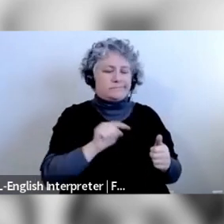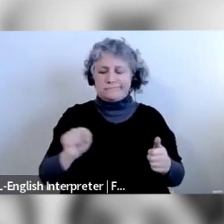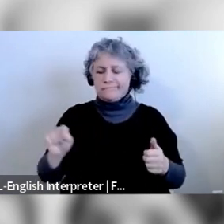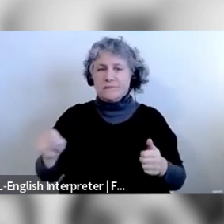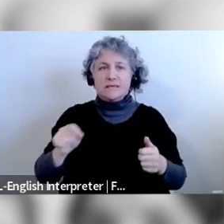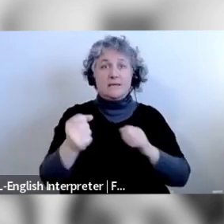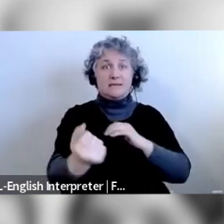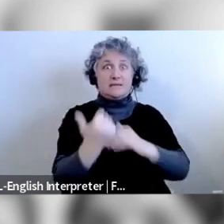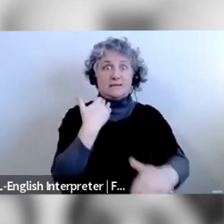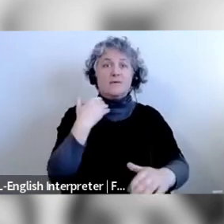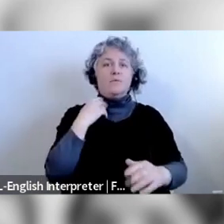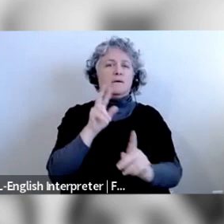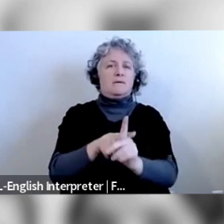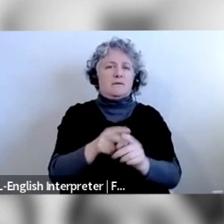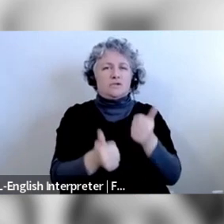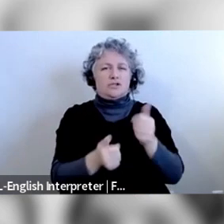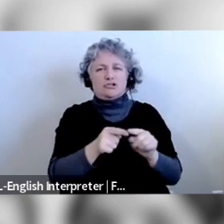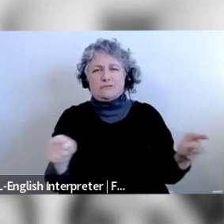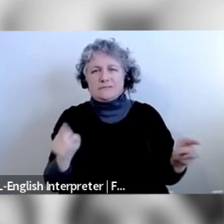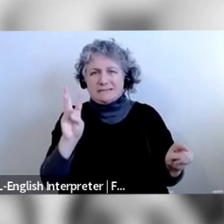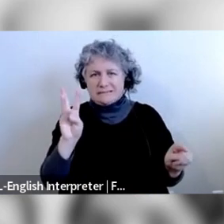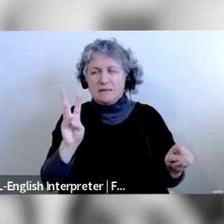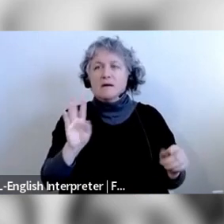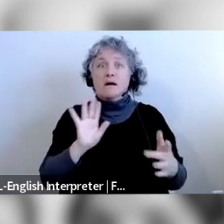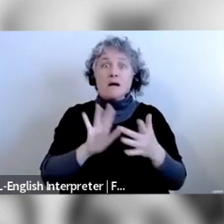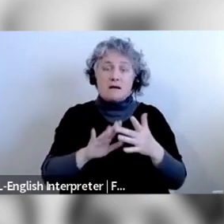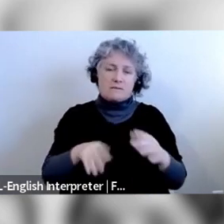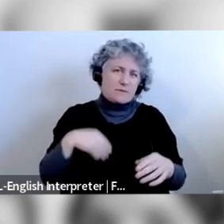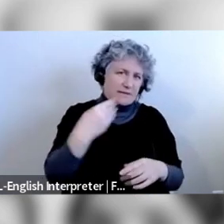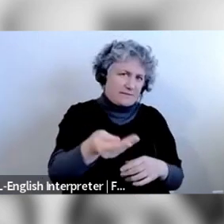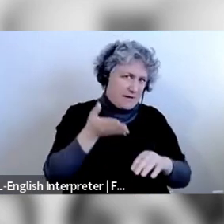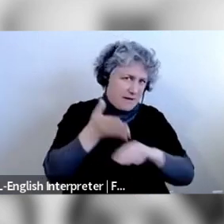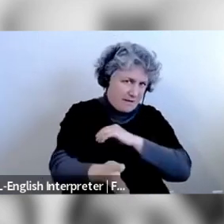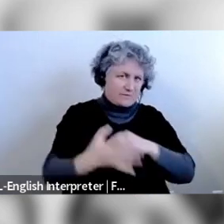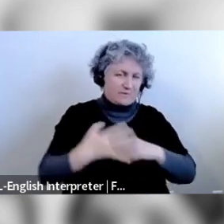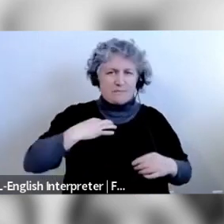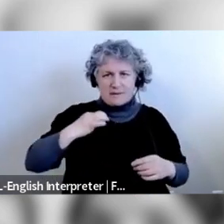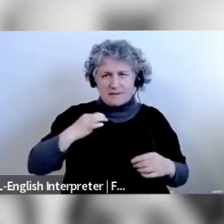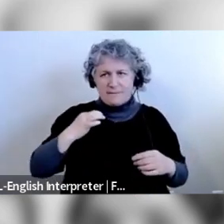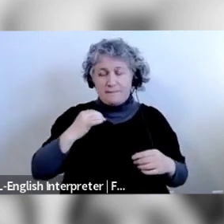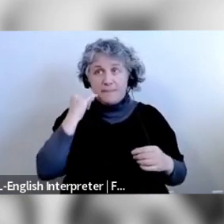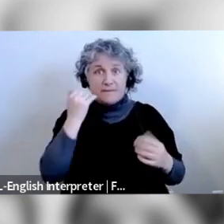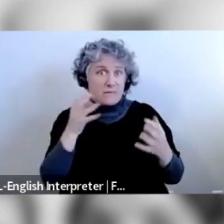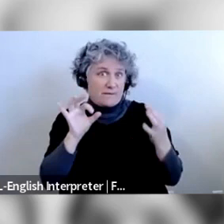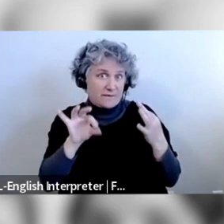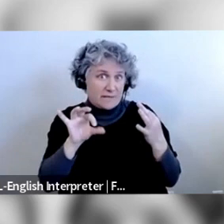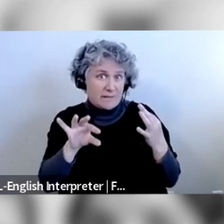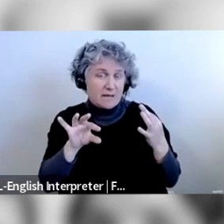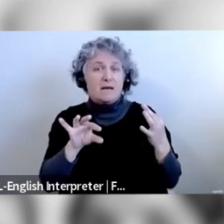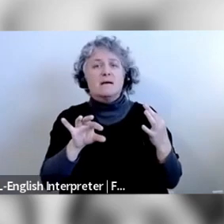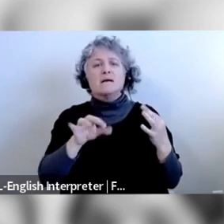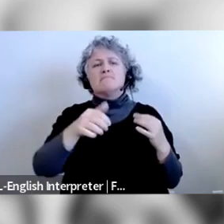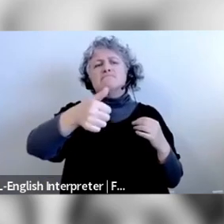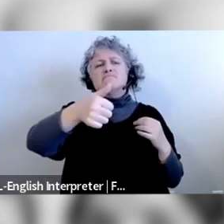It's assigned then. You would have a contact after if you wanted feedback. If you didn't make it into the program